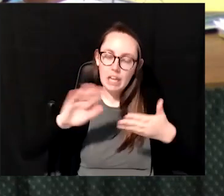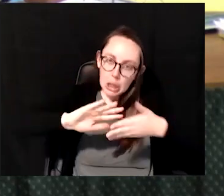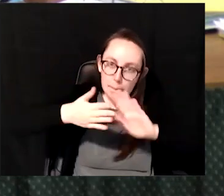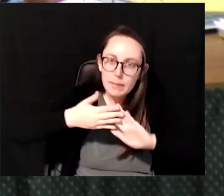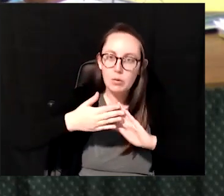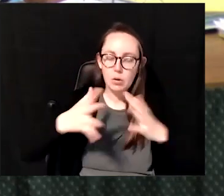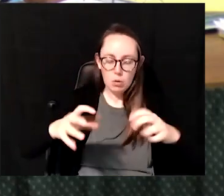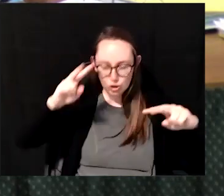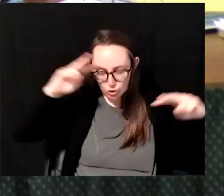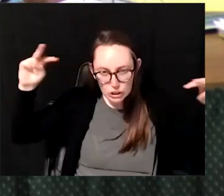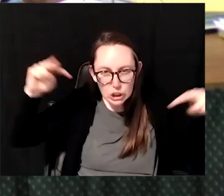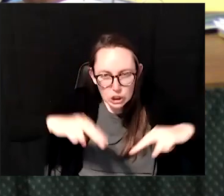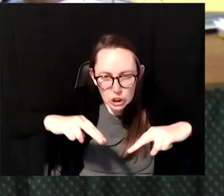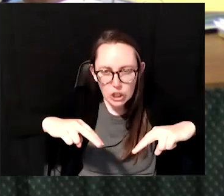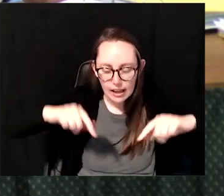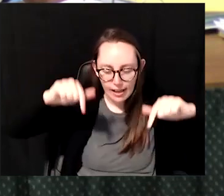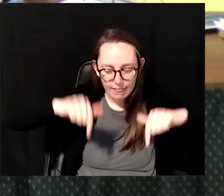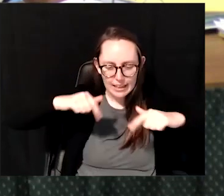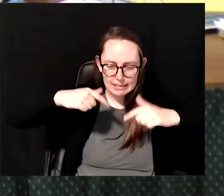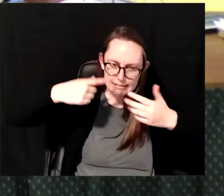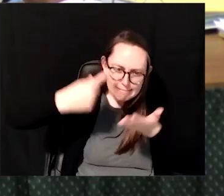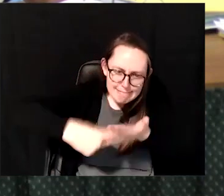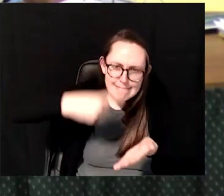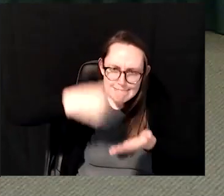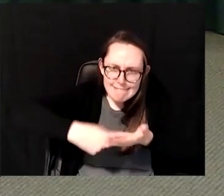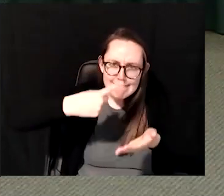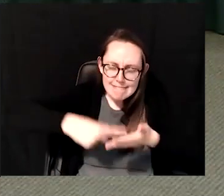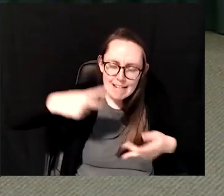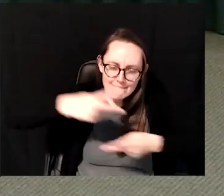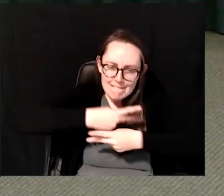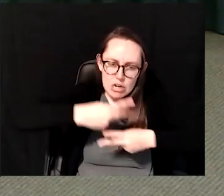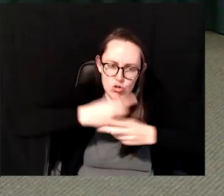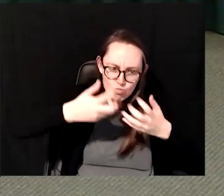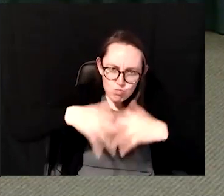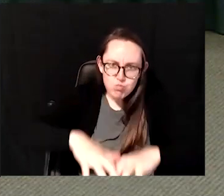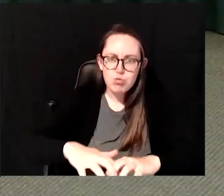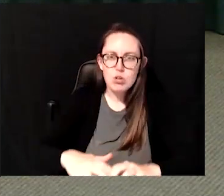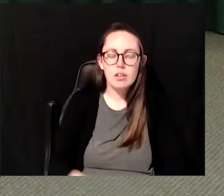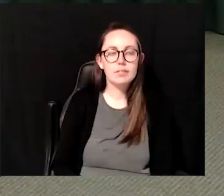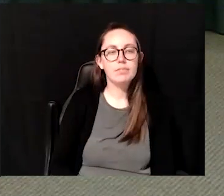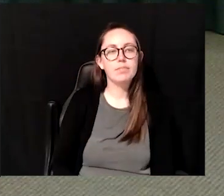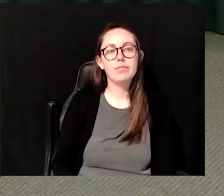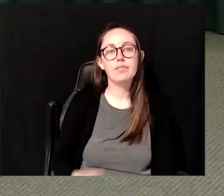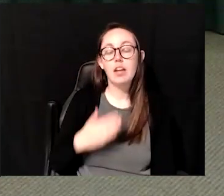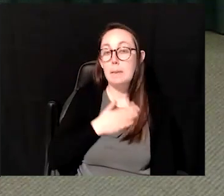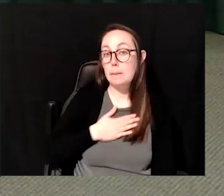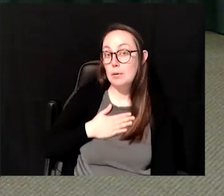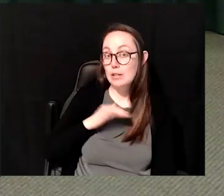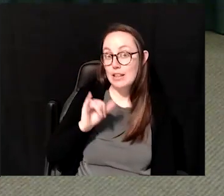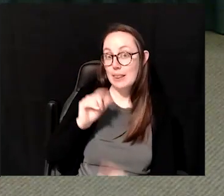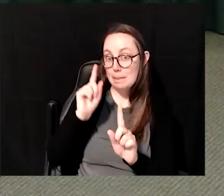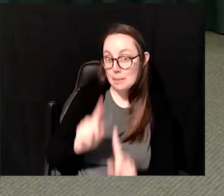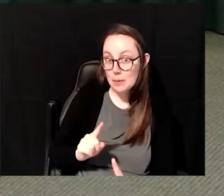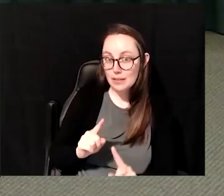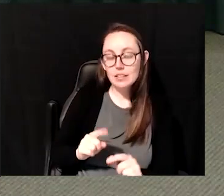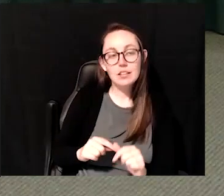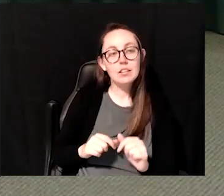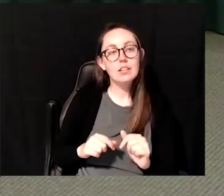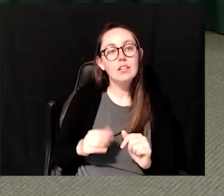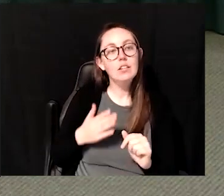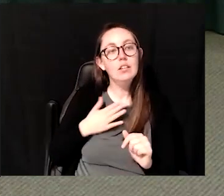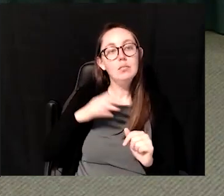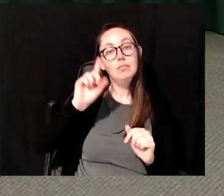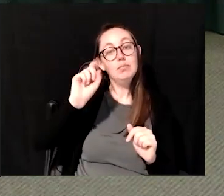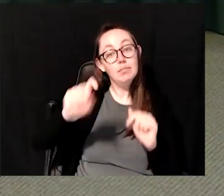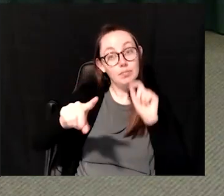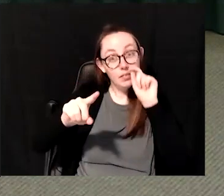really worked out um I appreciate all those points um I guess my question would just be simply